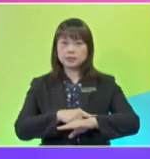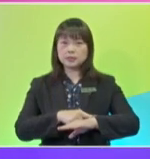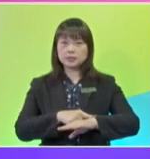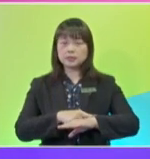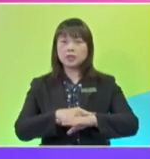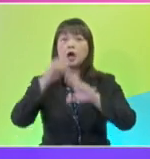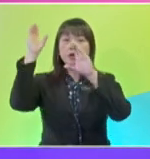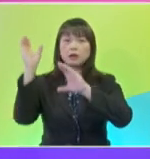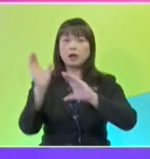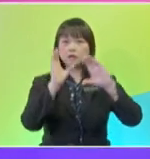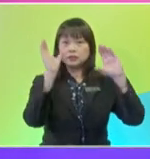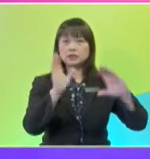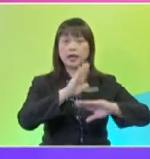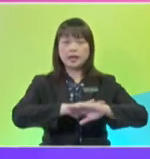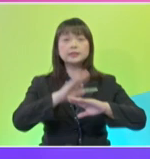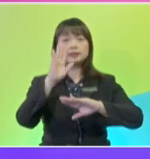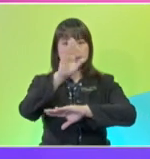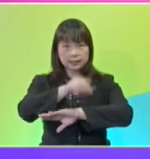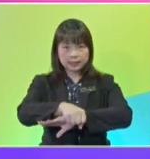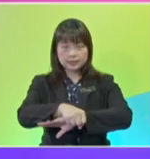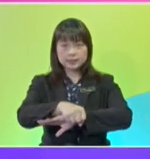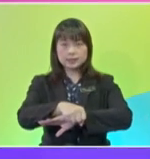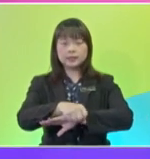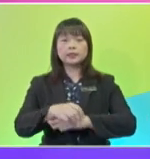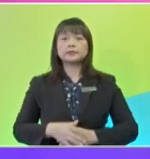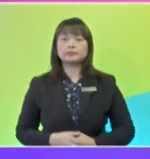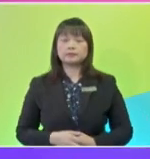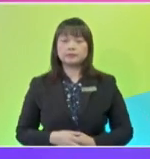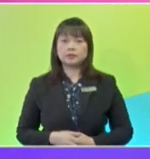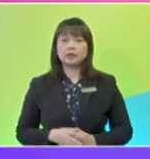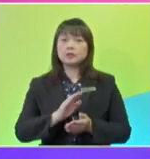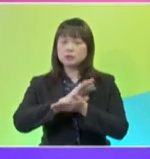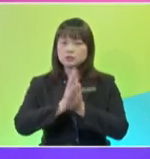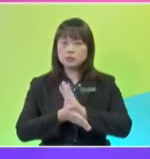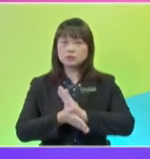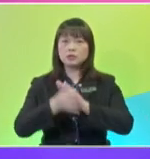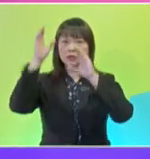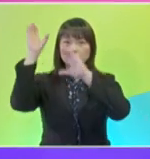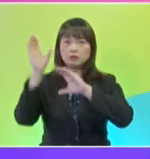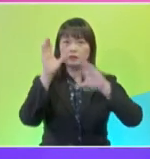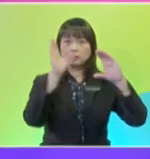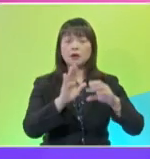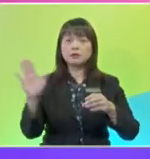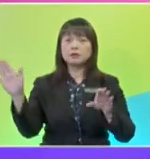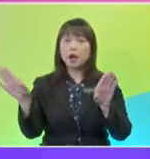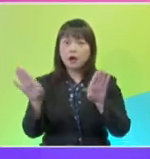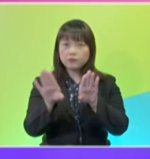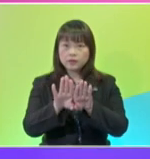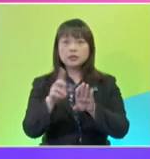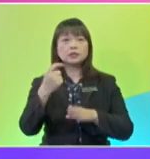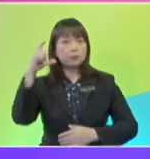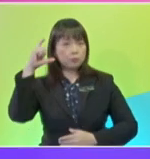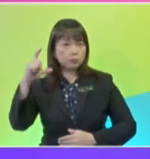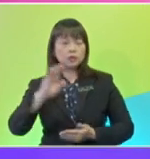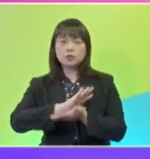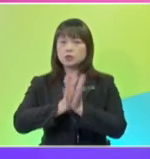at night. Because okay. maybe it's going to rain. Okay. So it gets cloudy. So the cloud is actually covering the moon. Mm-hmm. So we do not